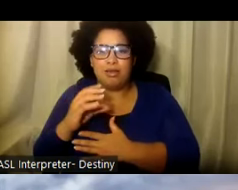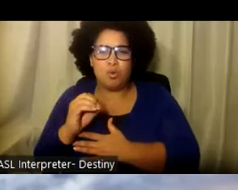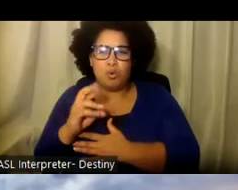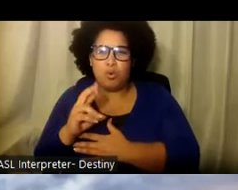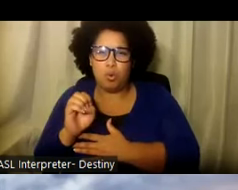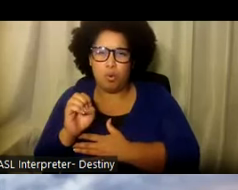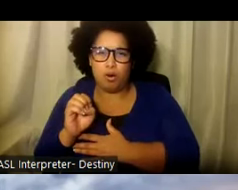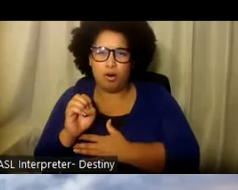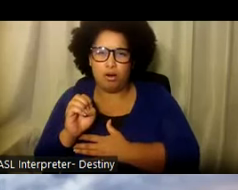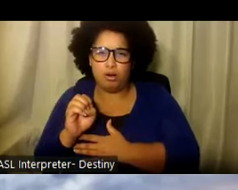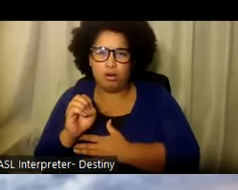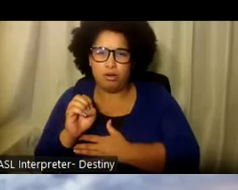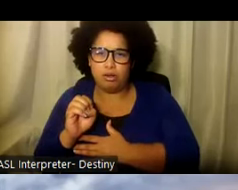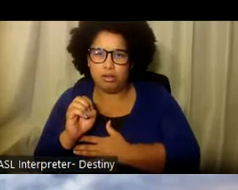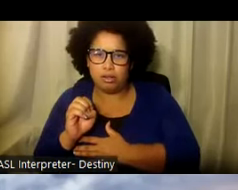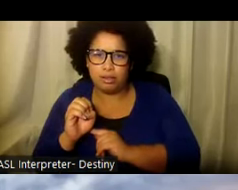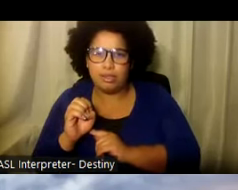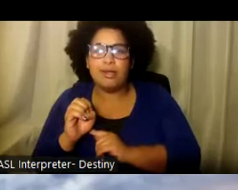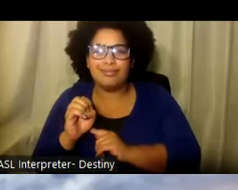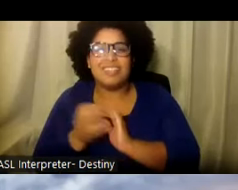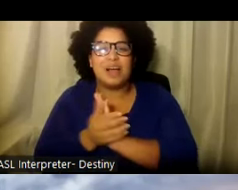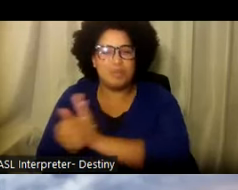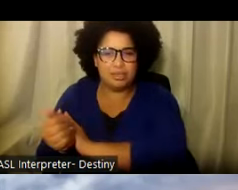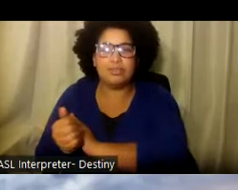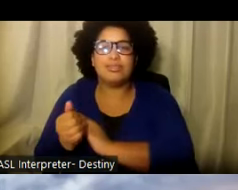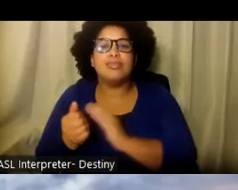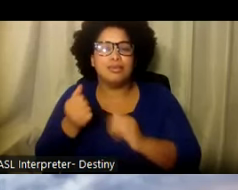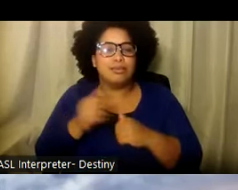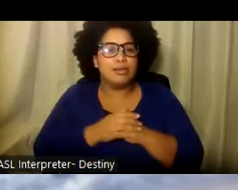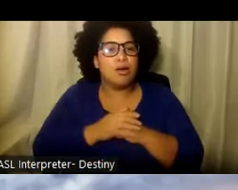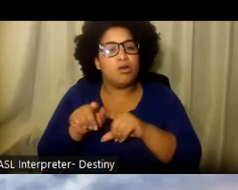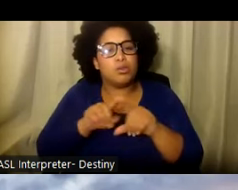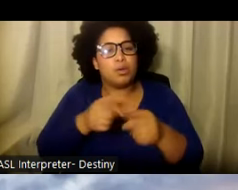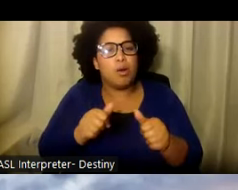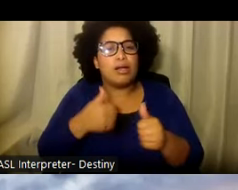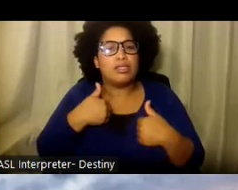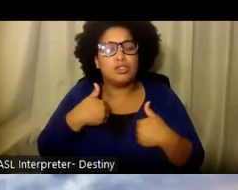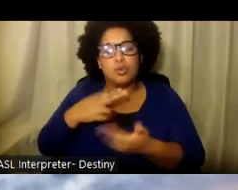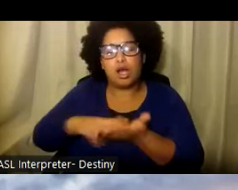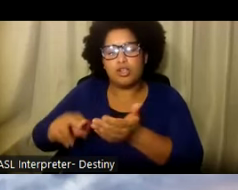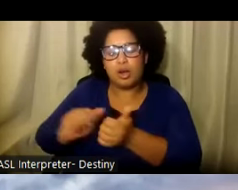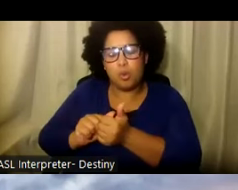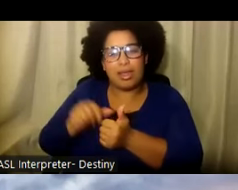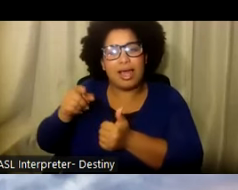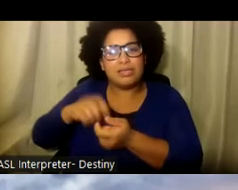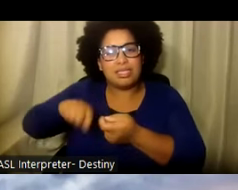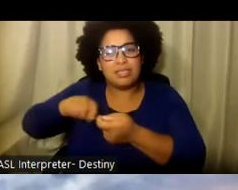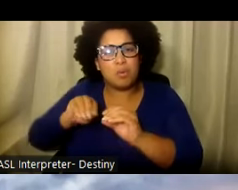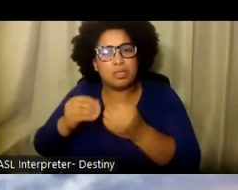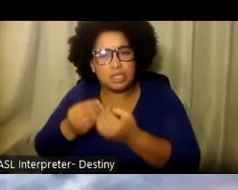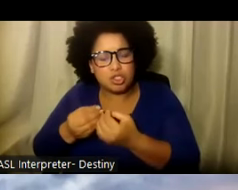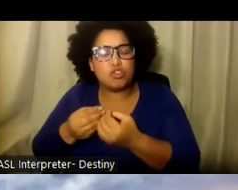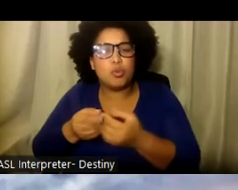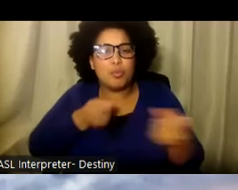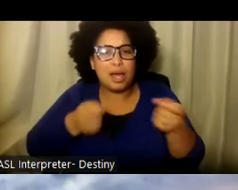Work Group, and we are working to establish a contract with an organization to manage the program and identify resources for